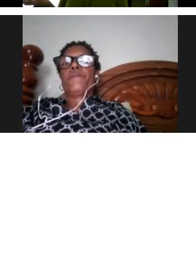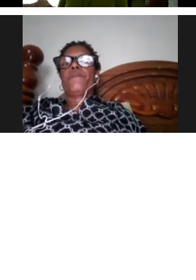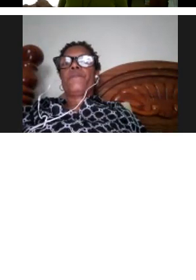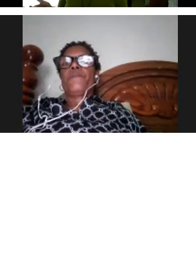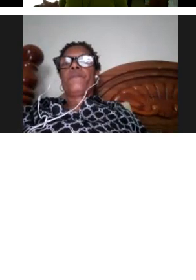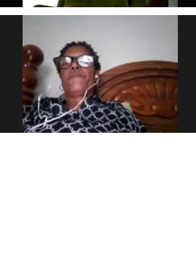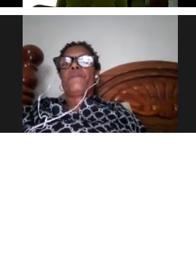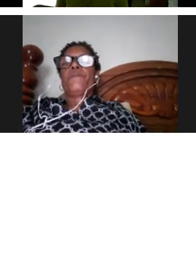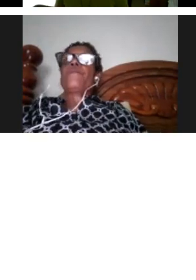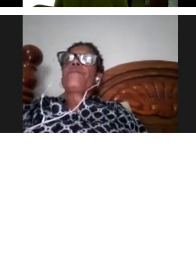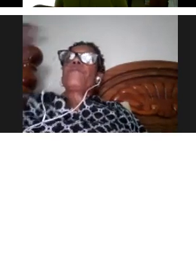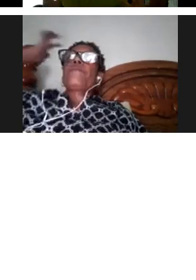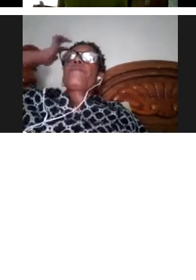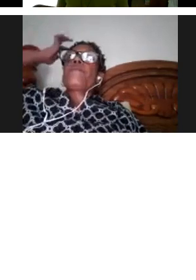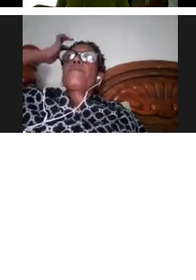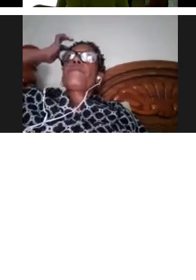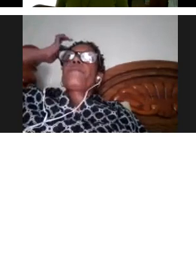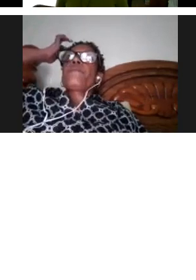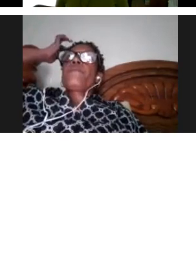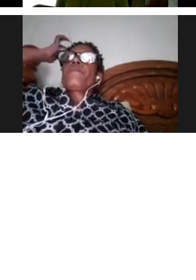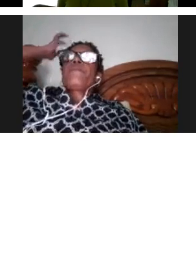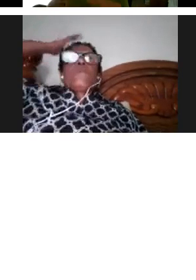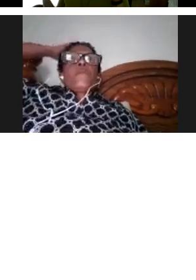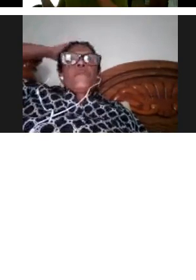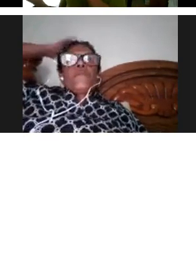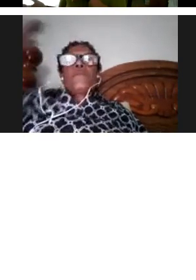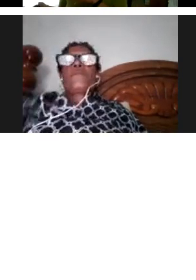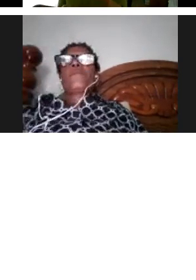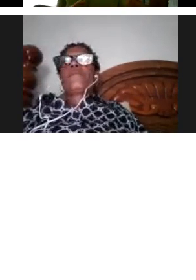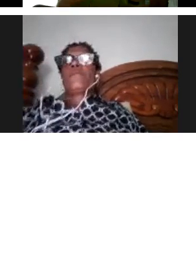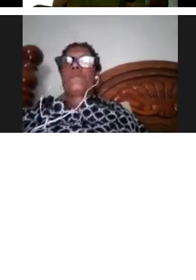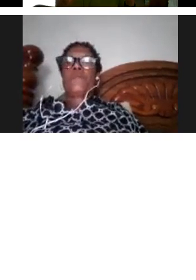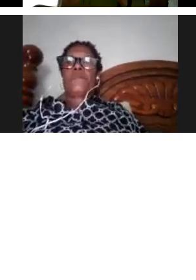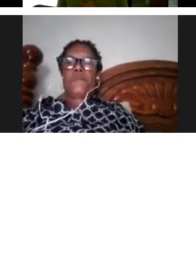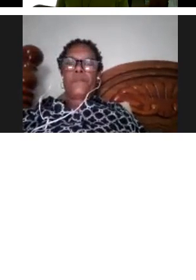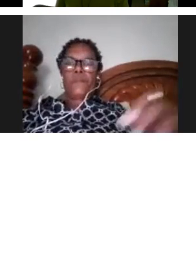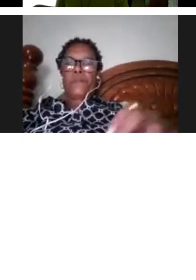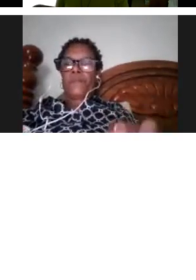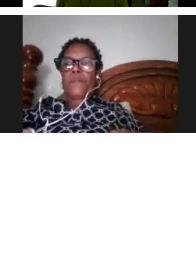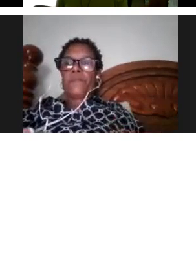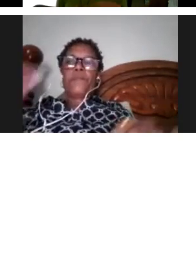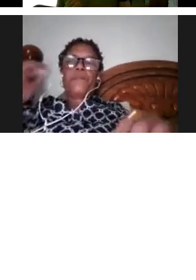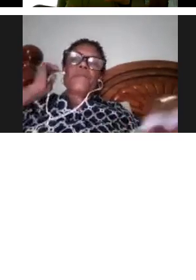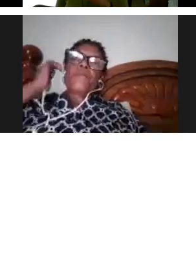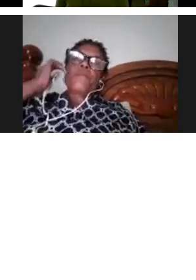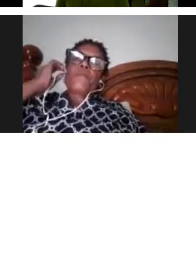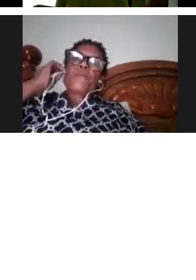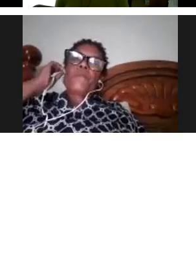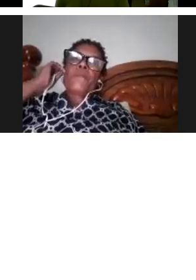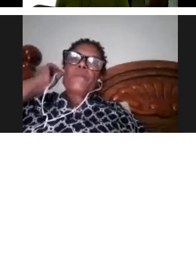Portability and Accountability Act, which is HIPAA, which we all know about, which talks about people being able to have better healthcare coverage, better